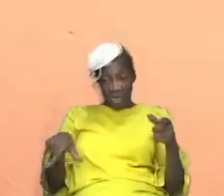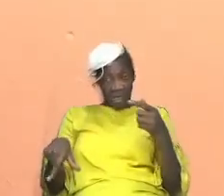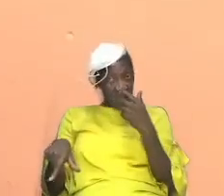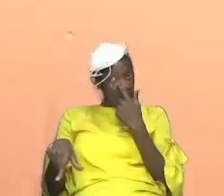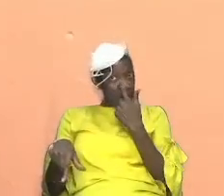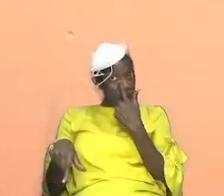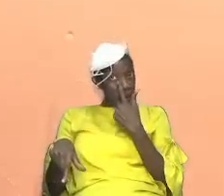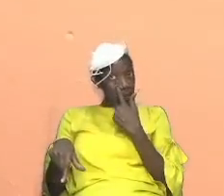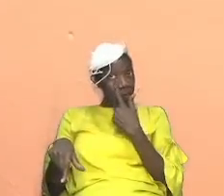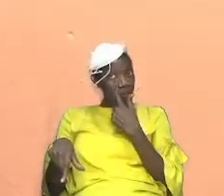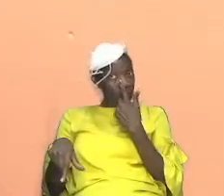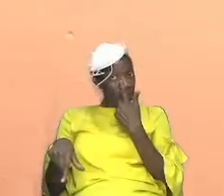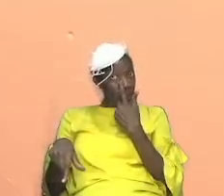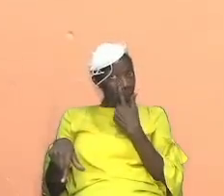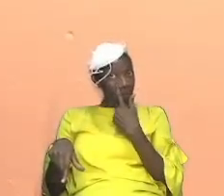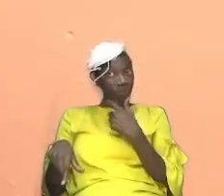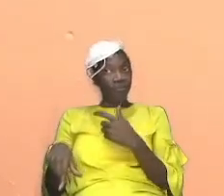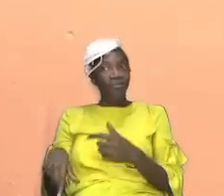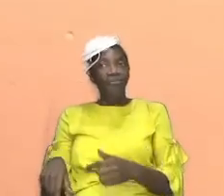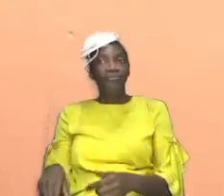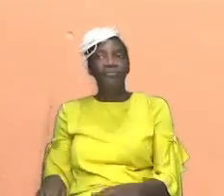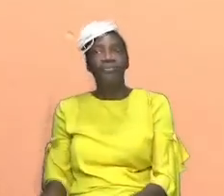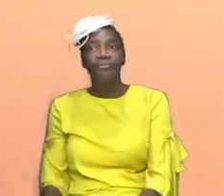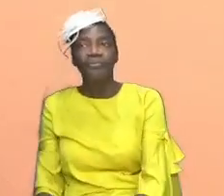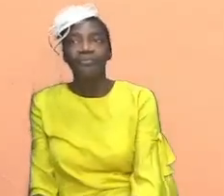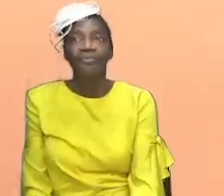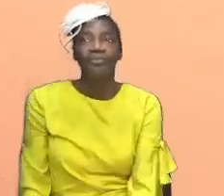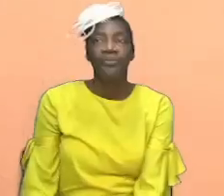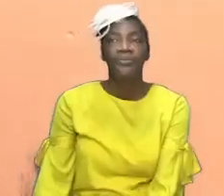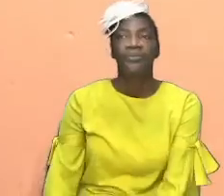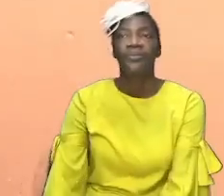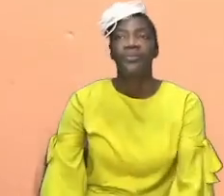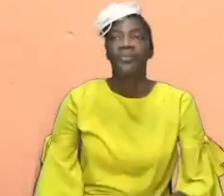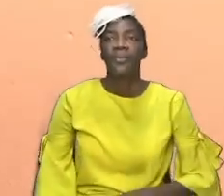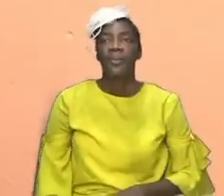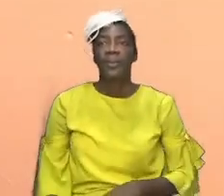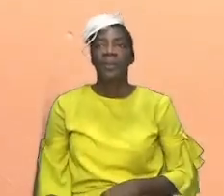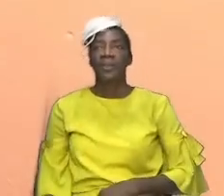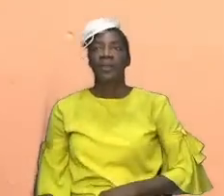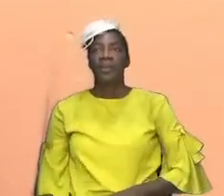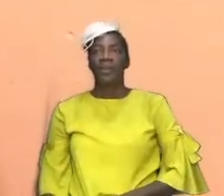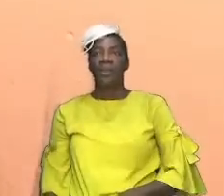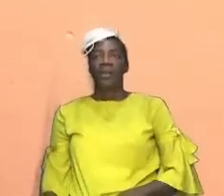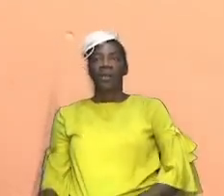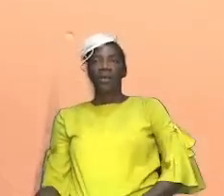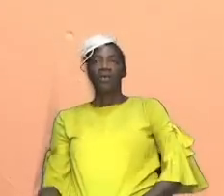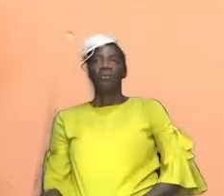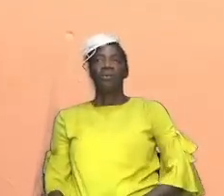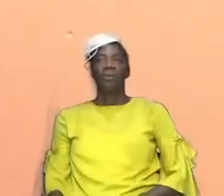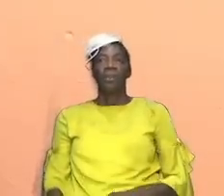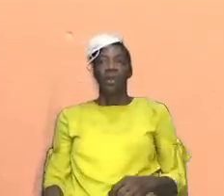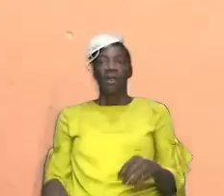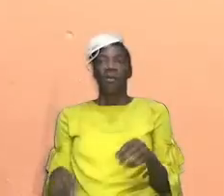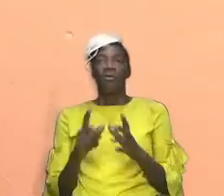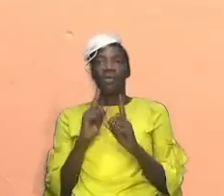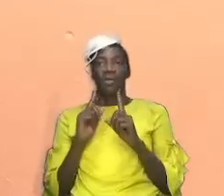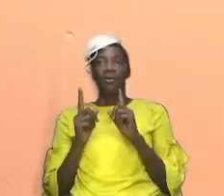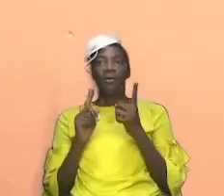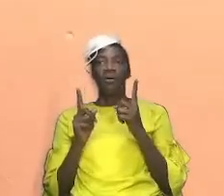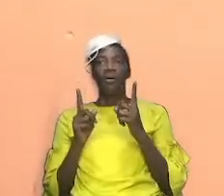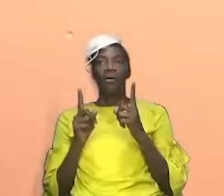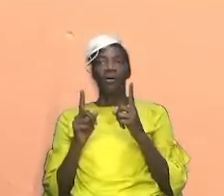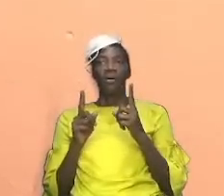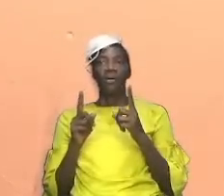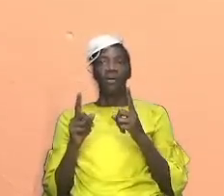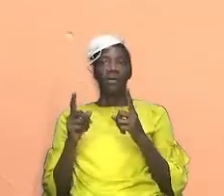it's this afternoon, this evening, or next week, we are going to reach a point where we touch on